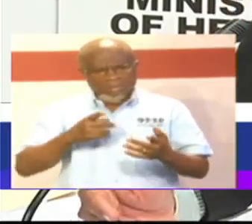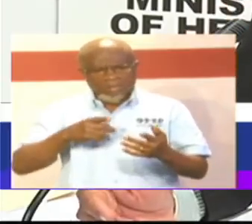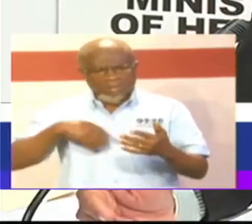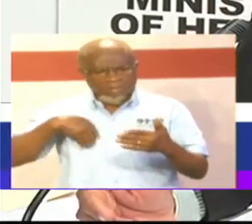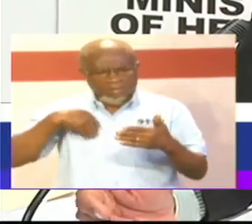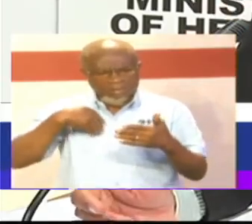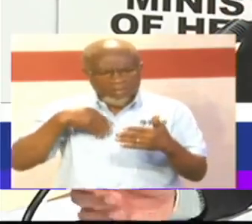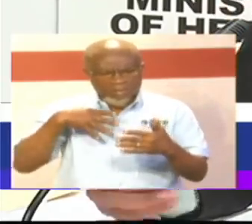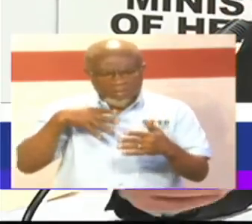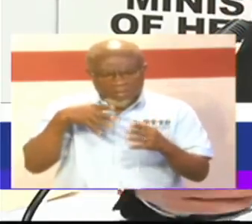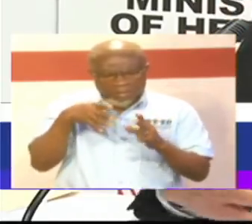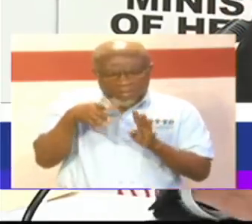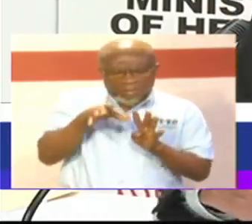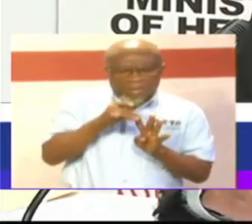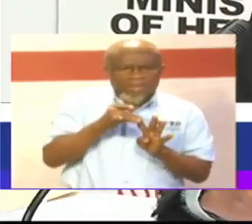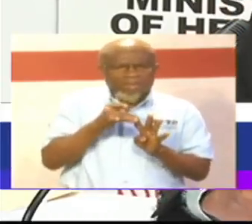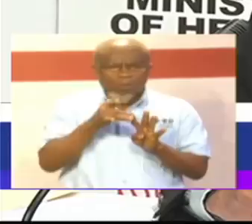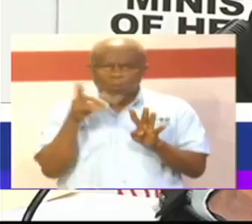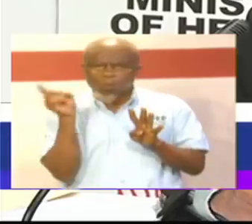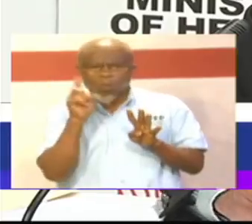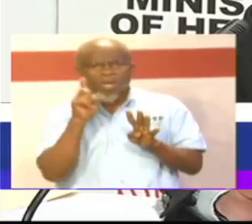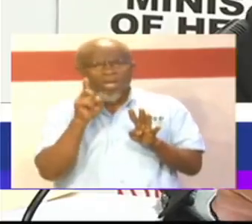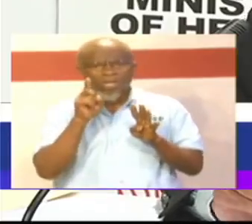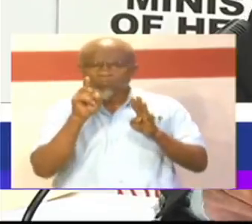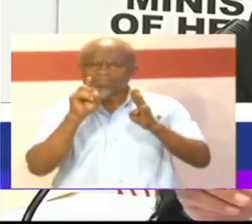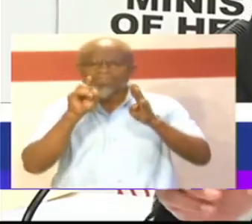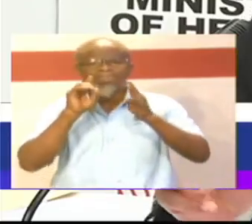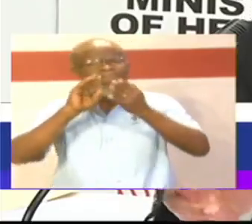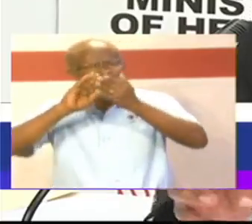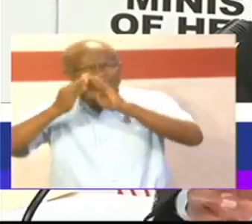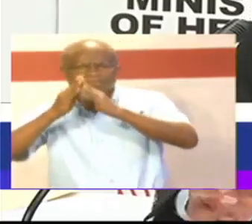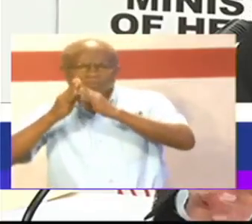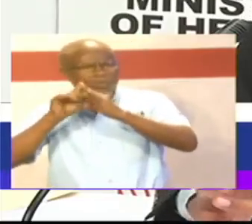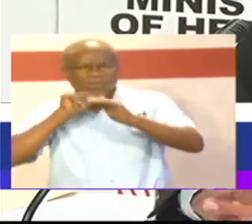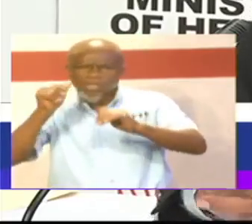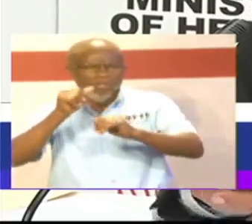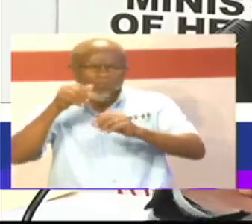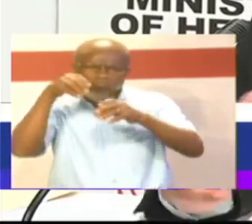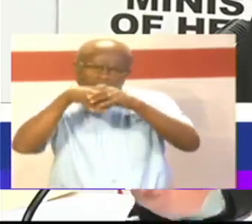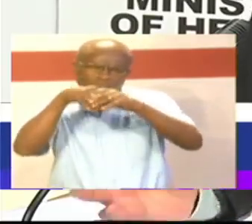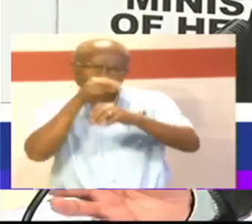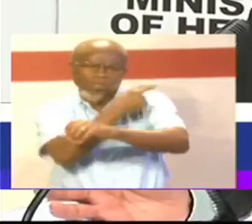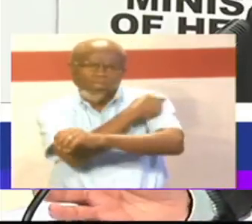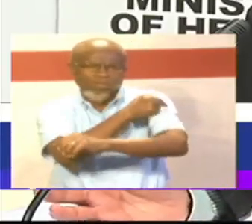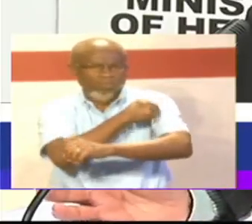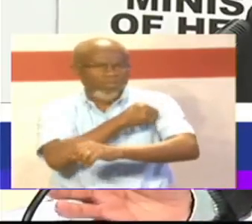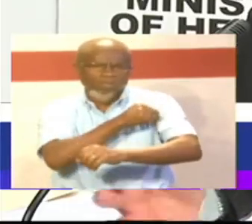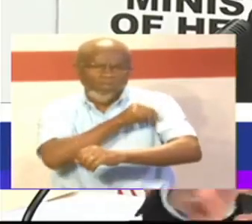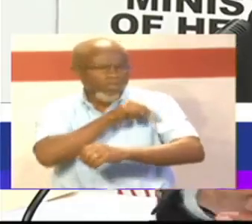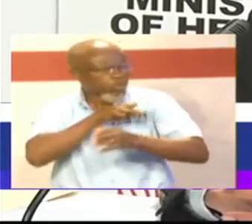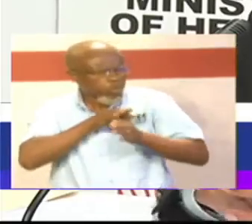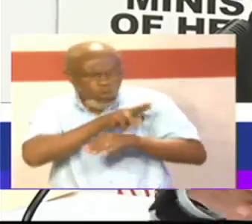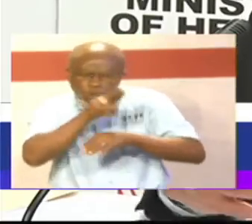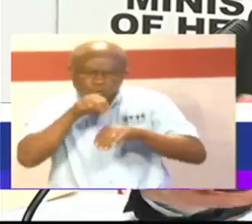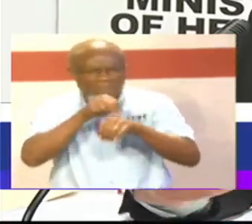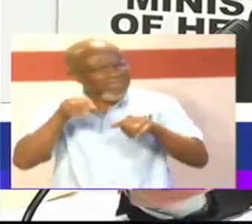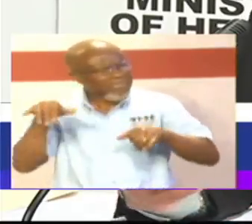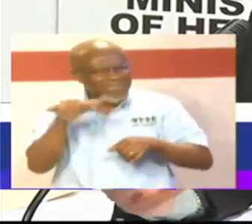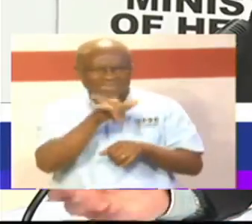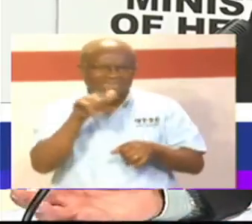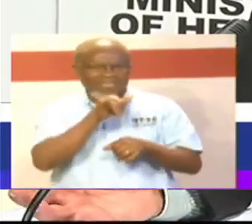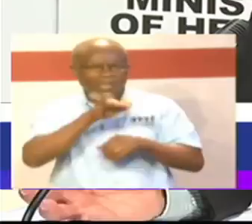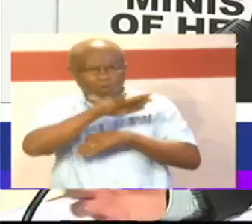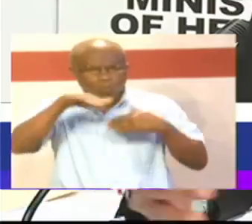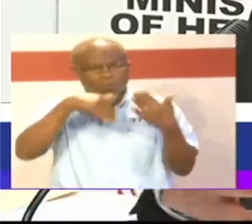the community. This is not occurring in the hospital setting. These are persons, just like the general population, are